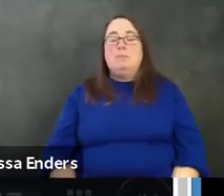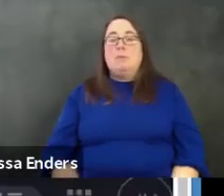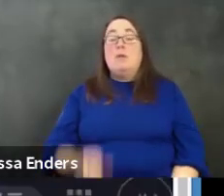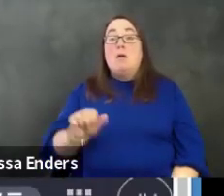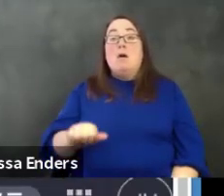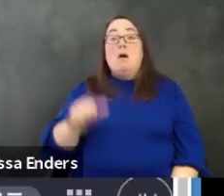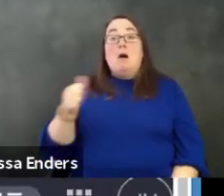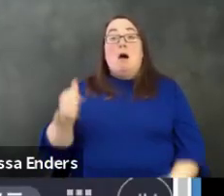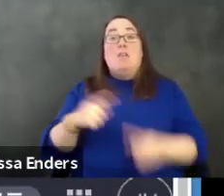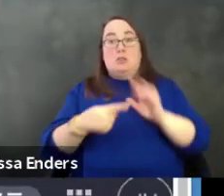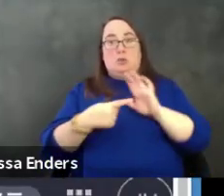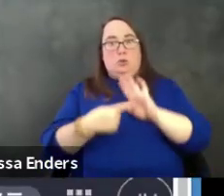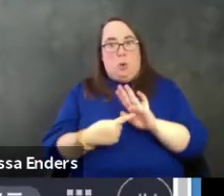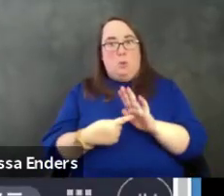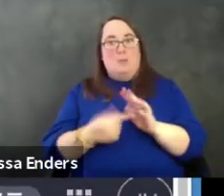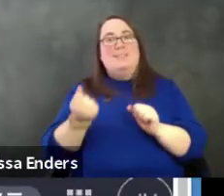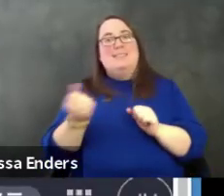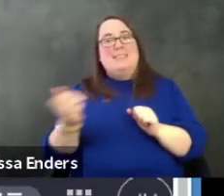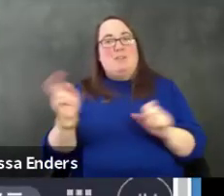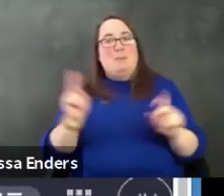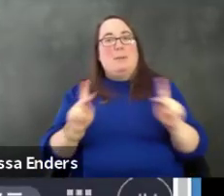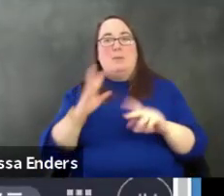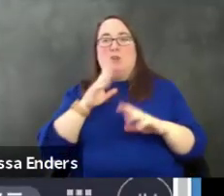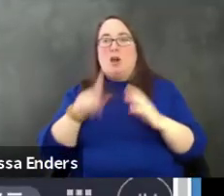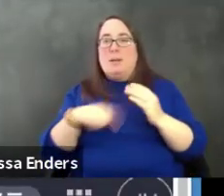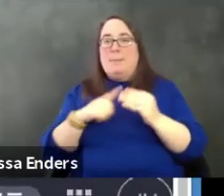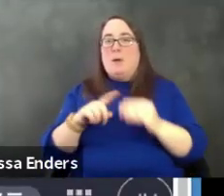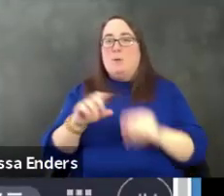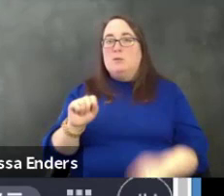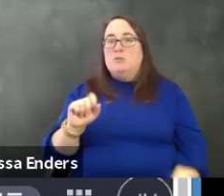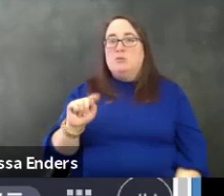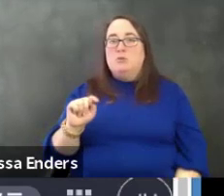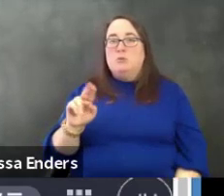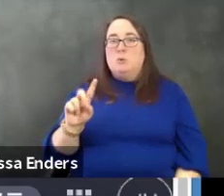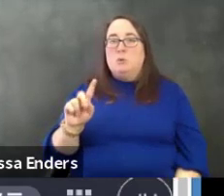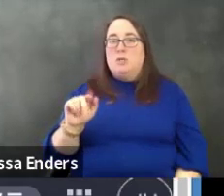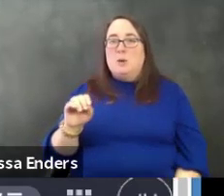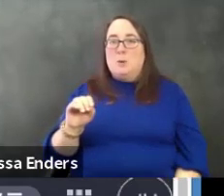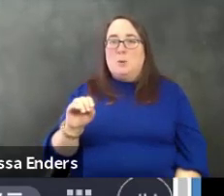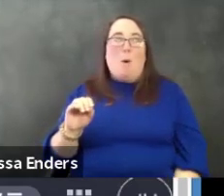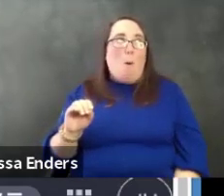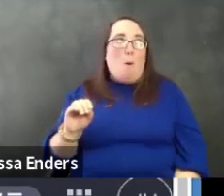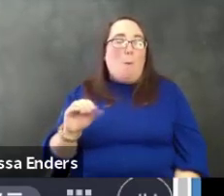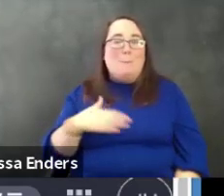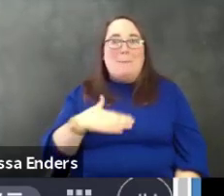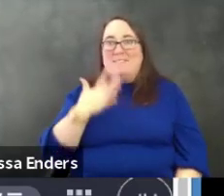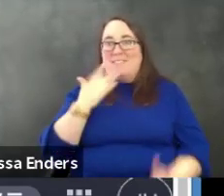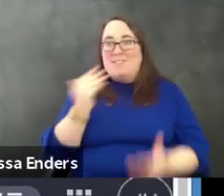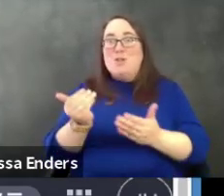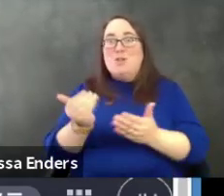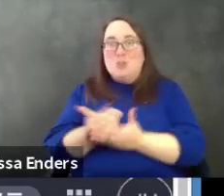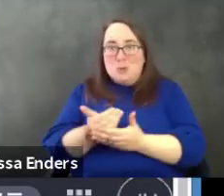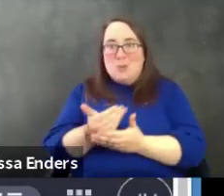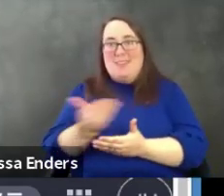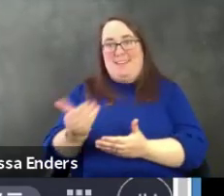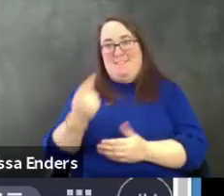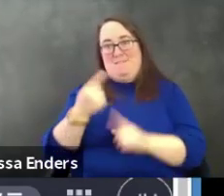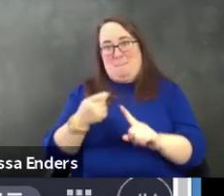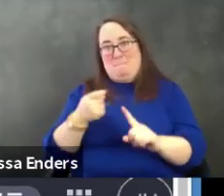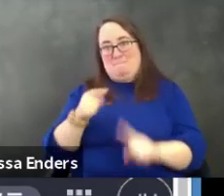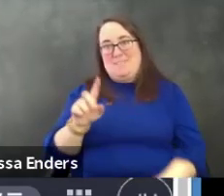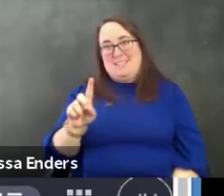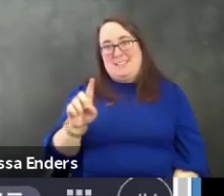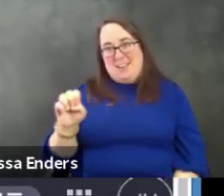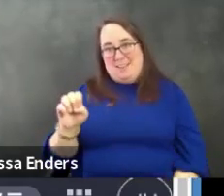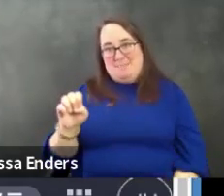is that several people have been mentioning Studio, and Studio is probably one of my favorite new things in Discovery Education Experience. So I'm gonna click over